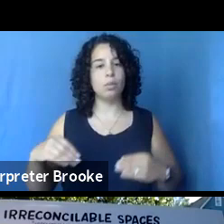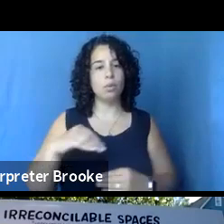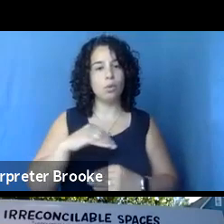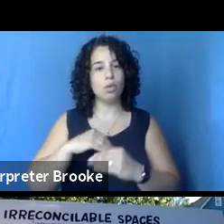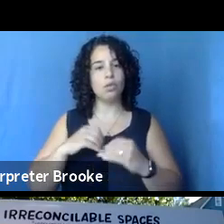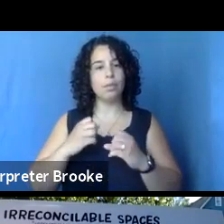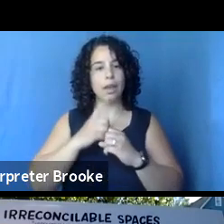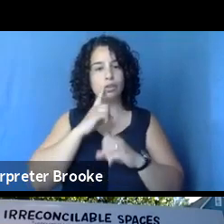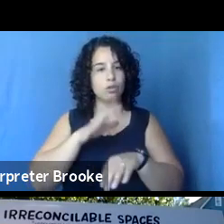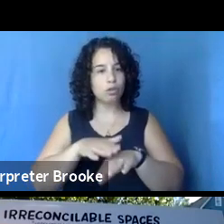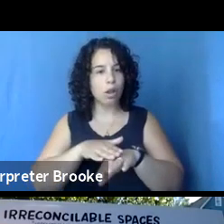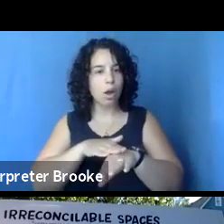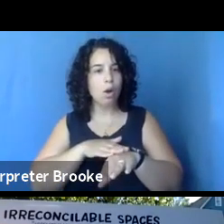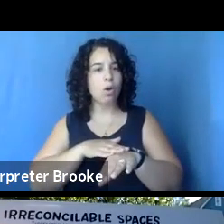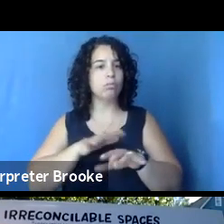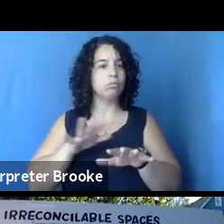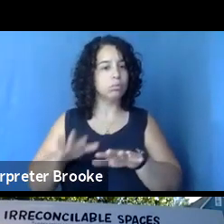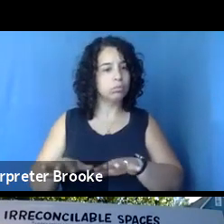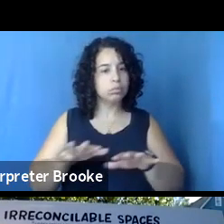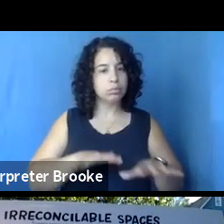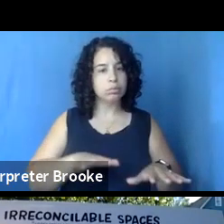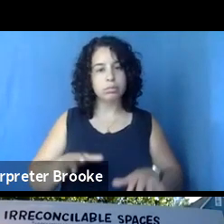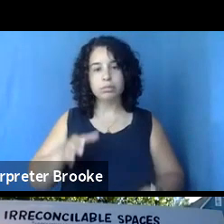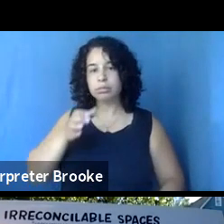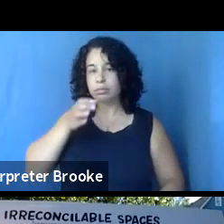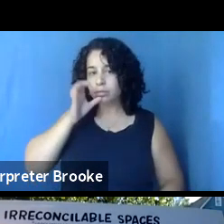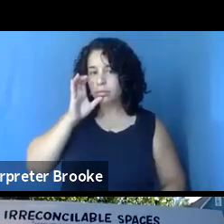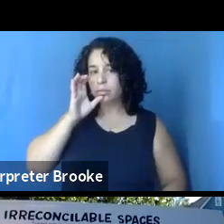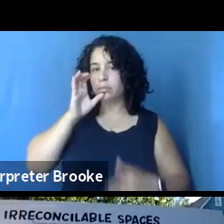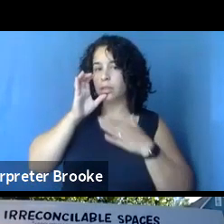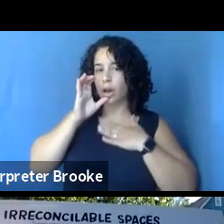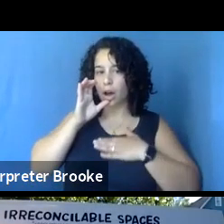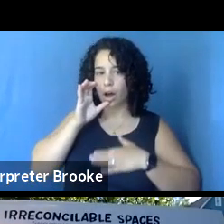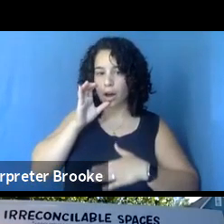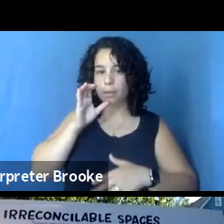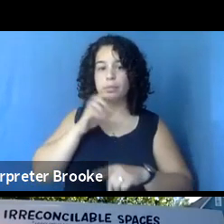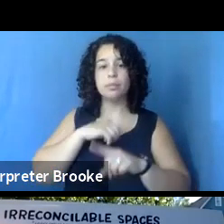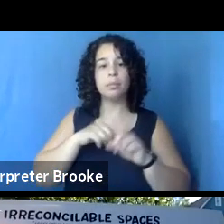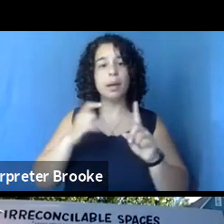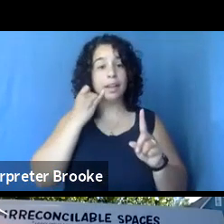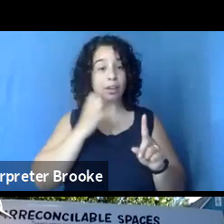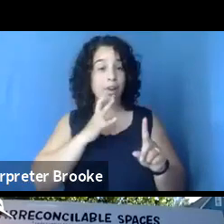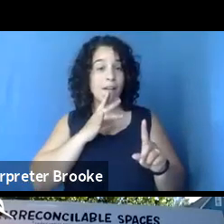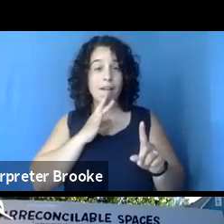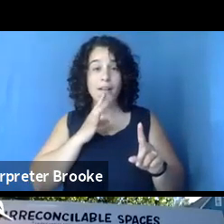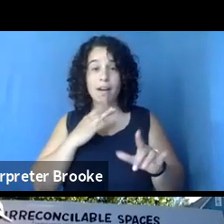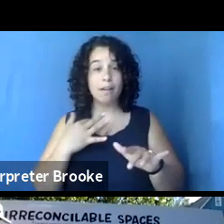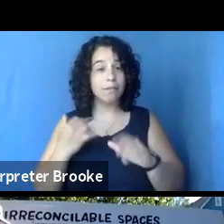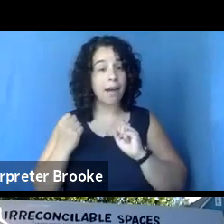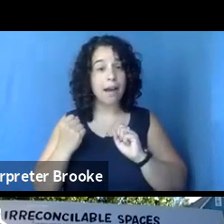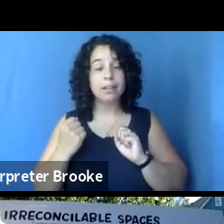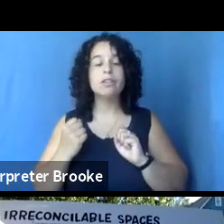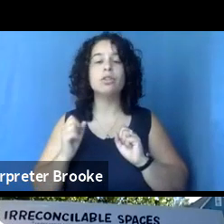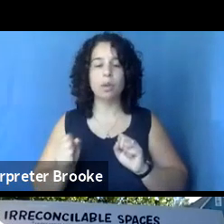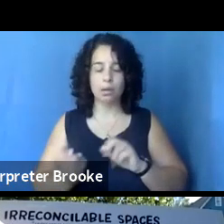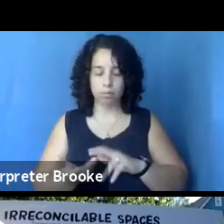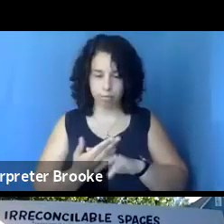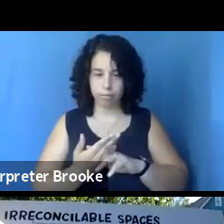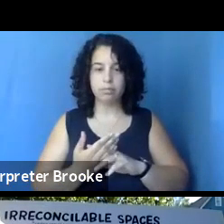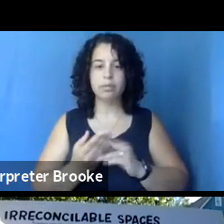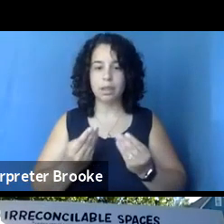But I also really welcome the interruption to slow down, because I'm going to finish this tea